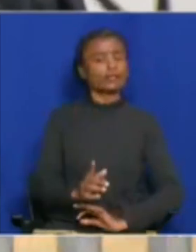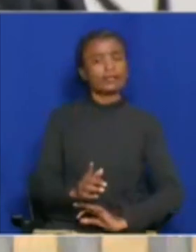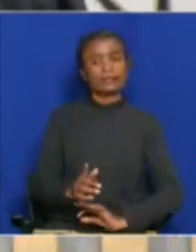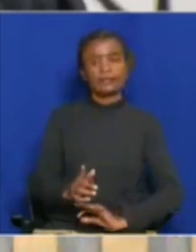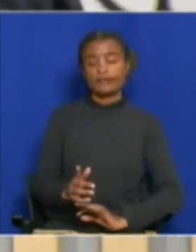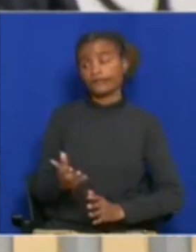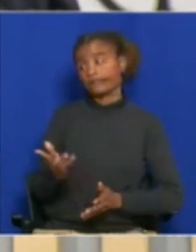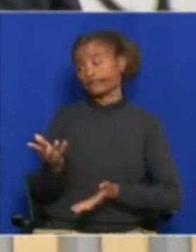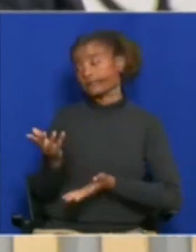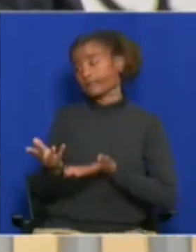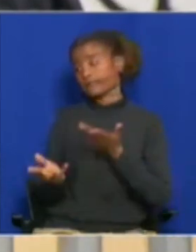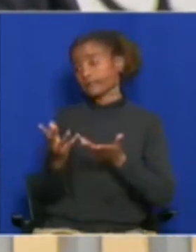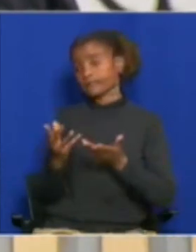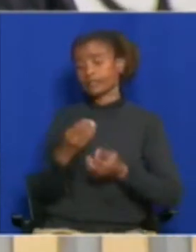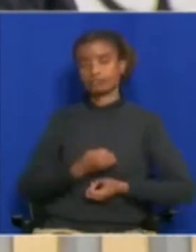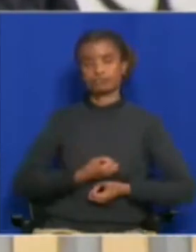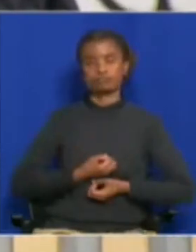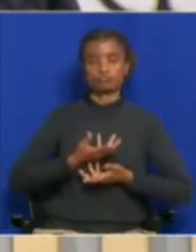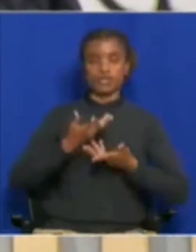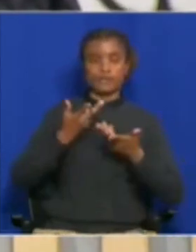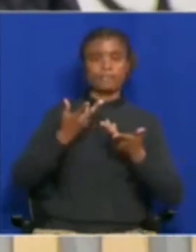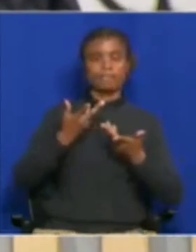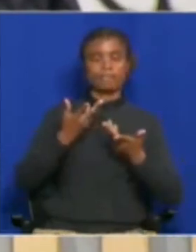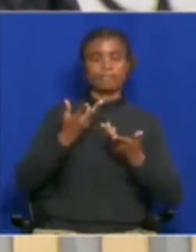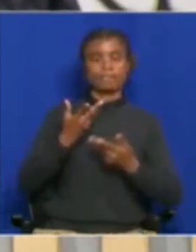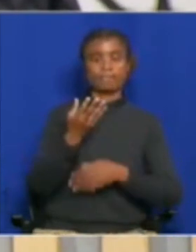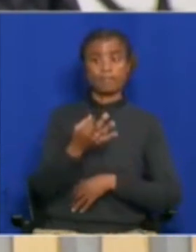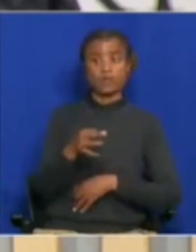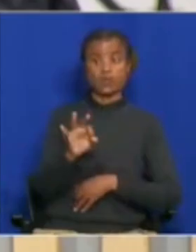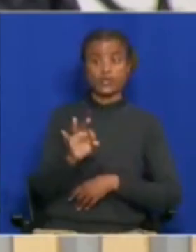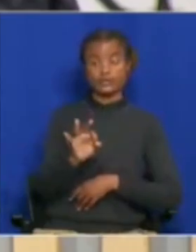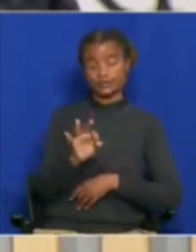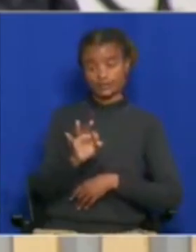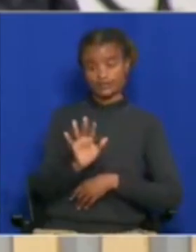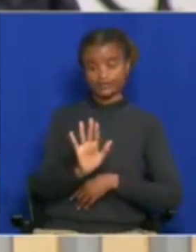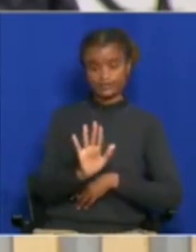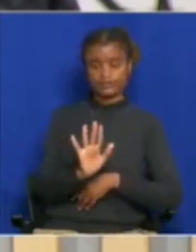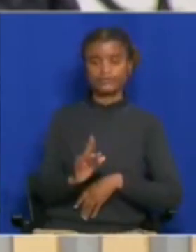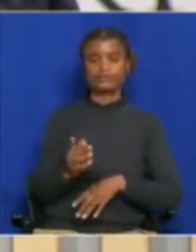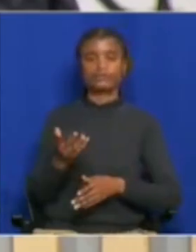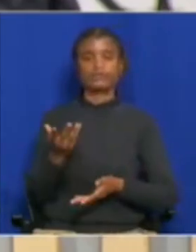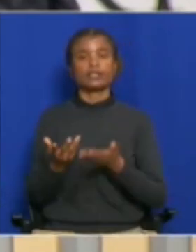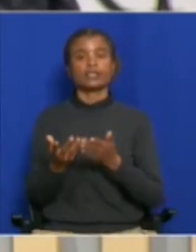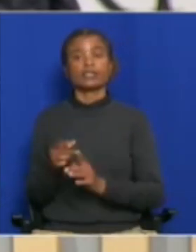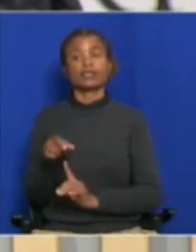correctly. I'm saying that the reasonable man test, the person test,